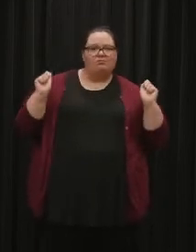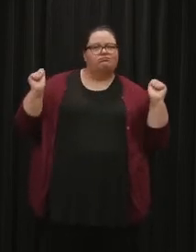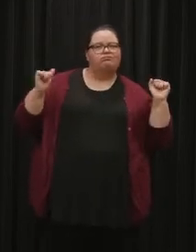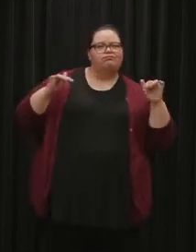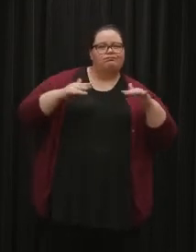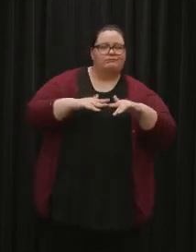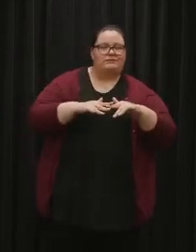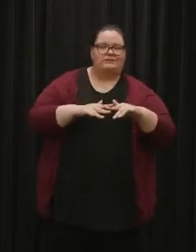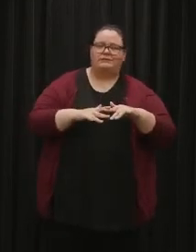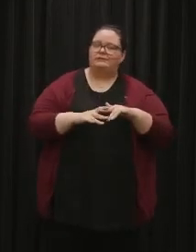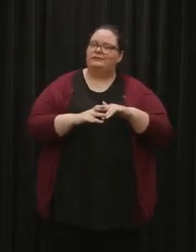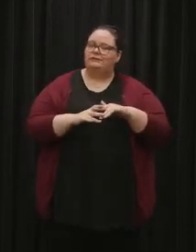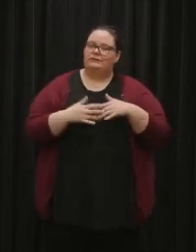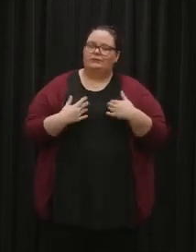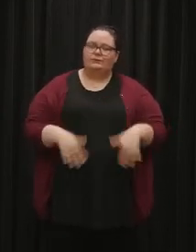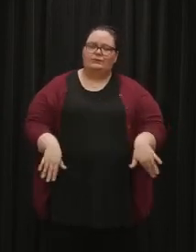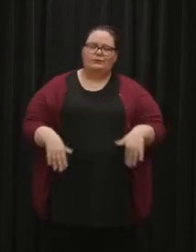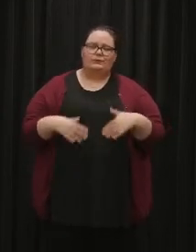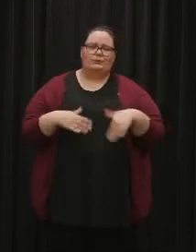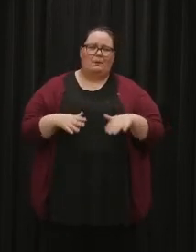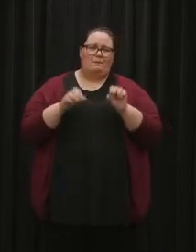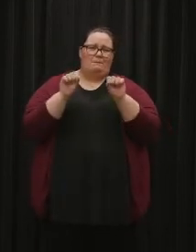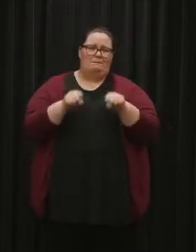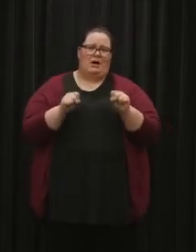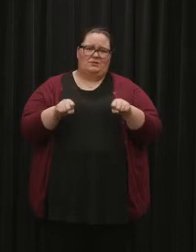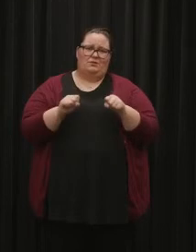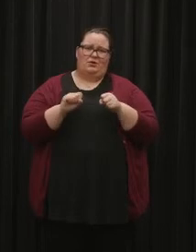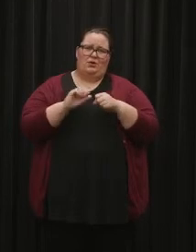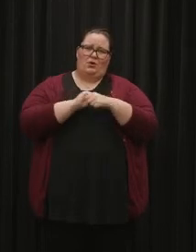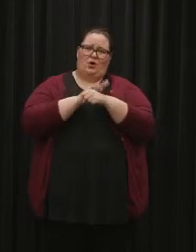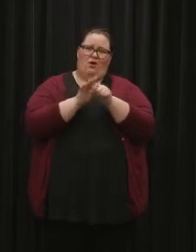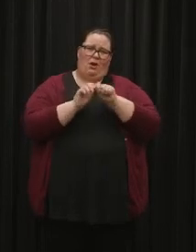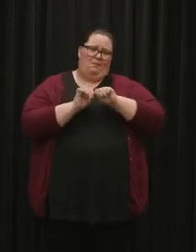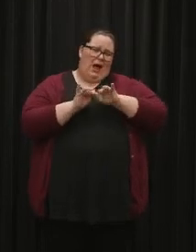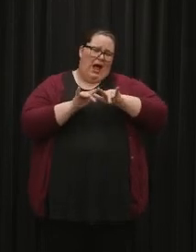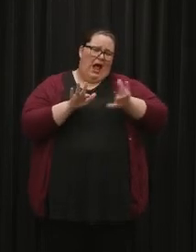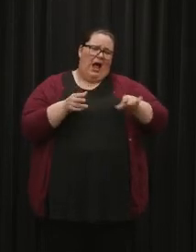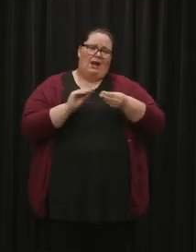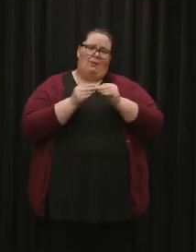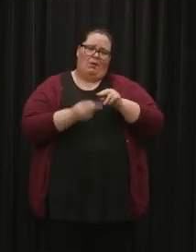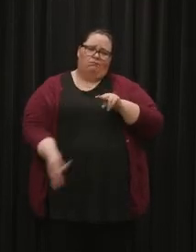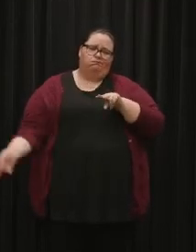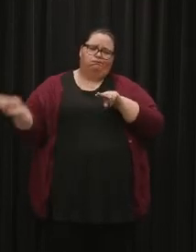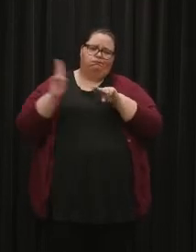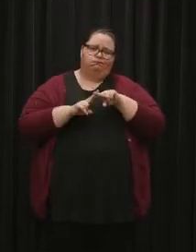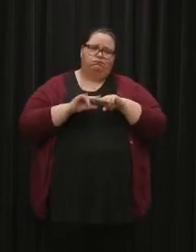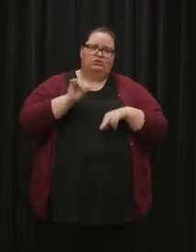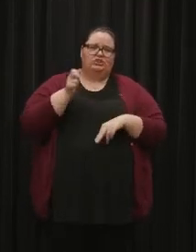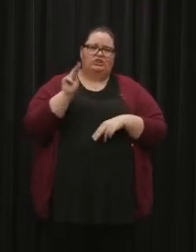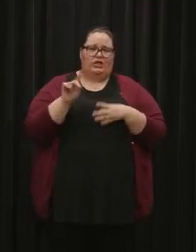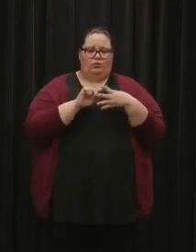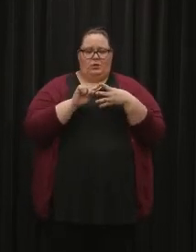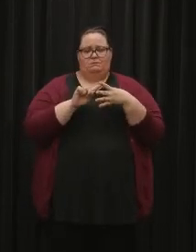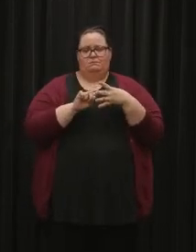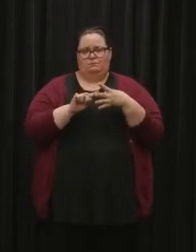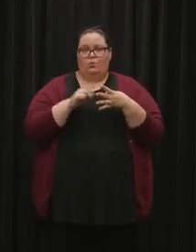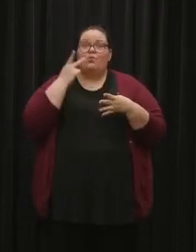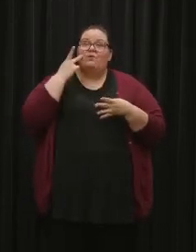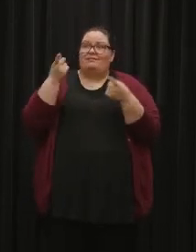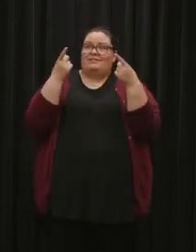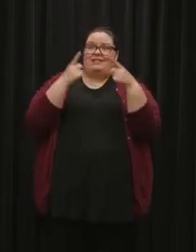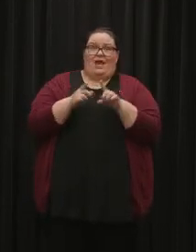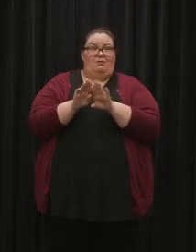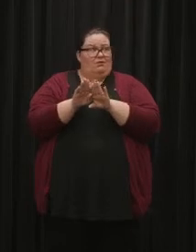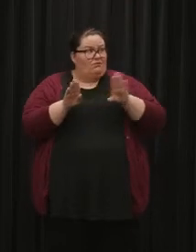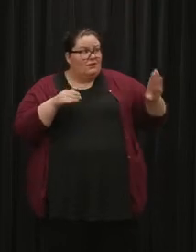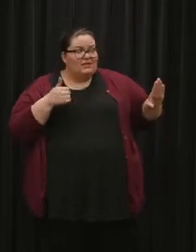holidays, we risk a surge of COVID-19 cases in January. We have seen it happen